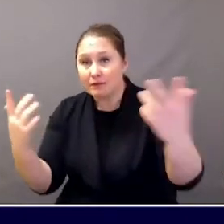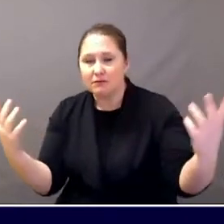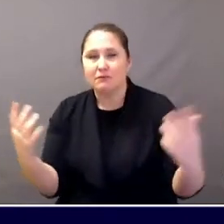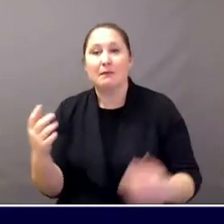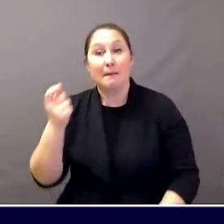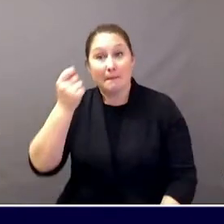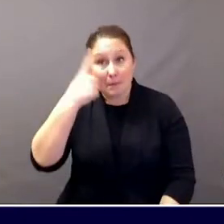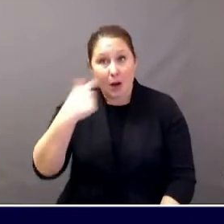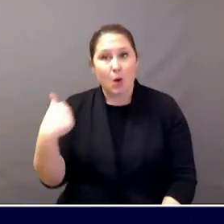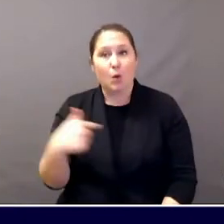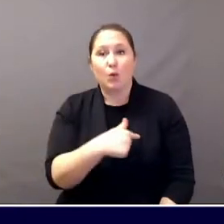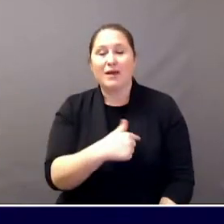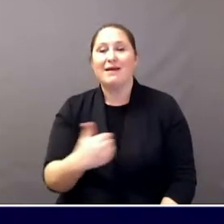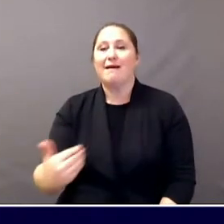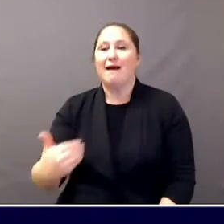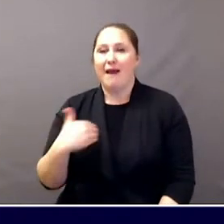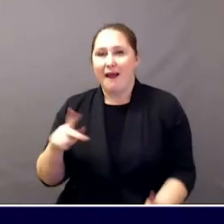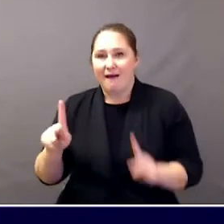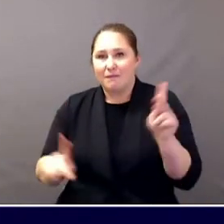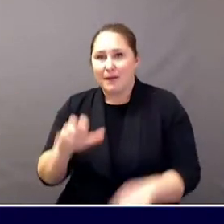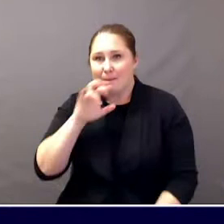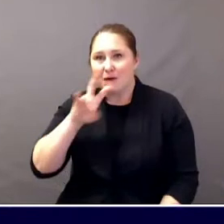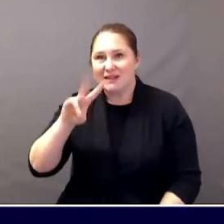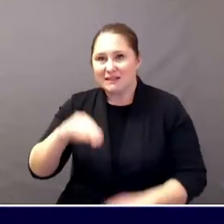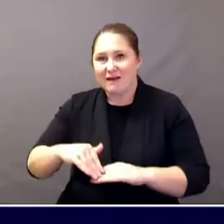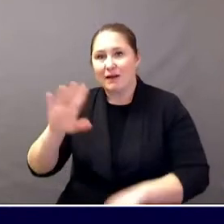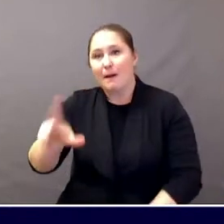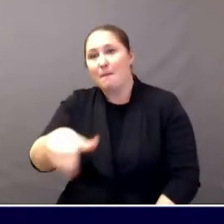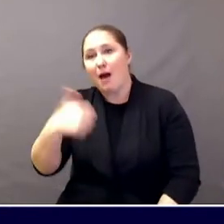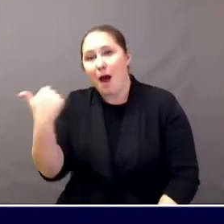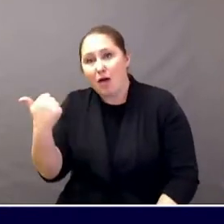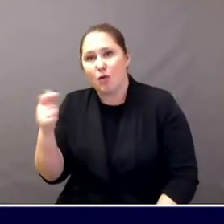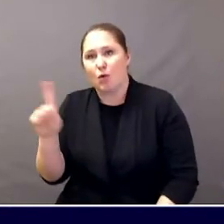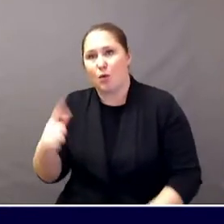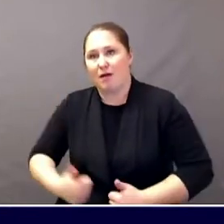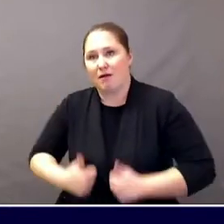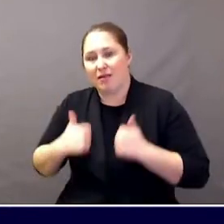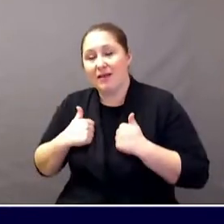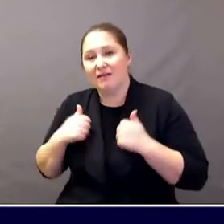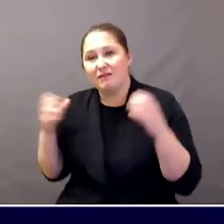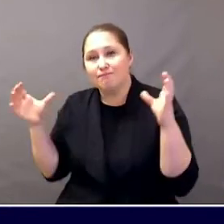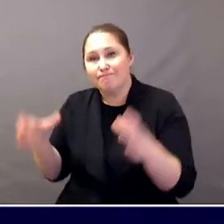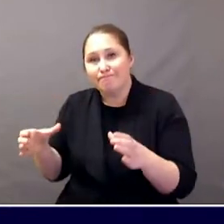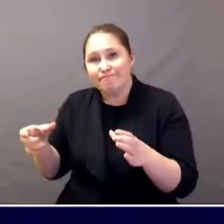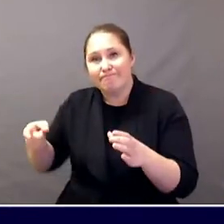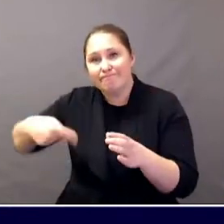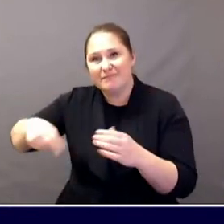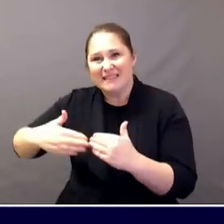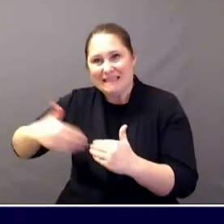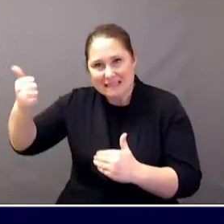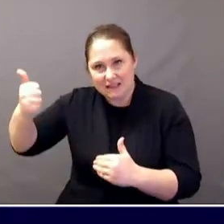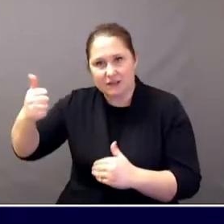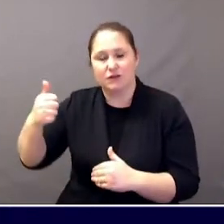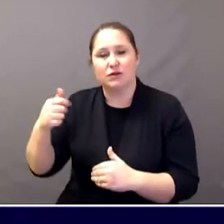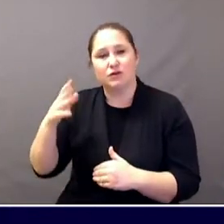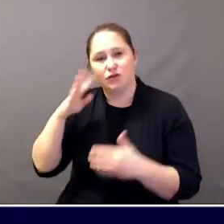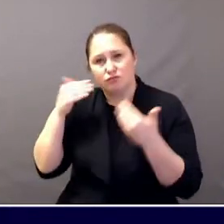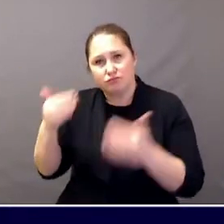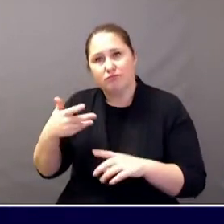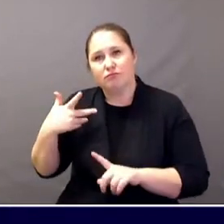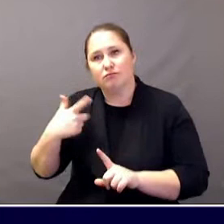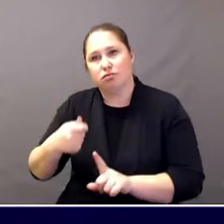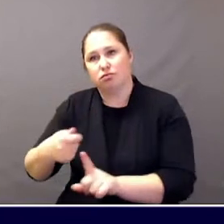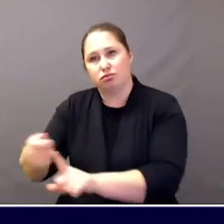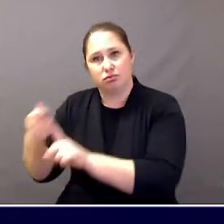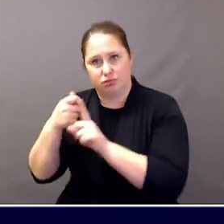of populations of people 70 and above in the general population. Makes it a lot easier to vaccinate